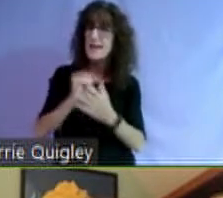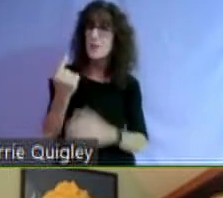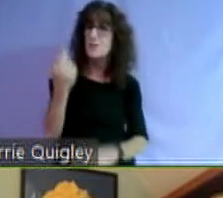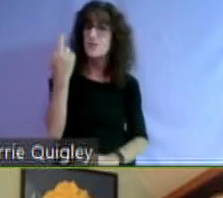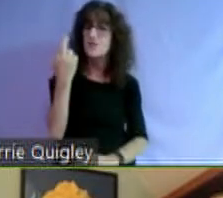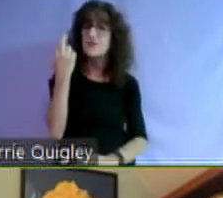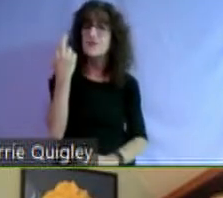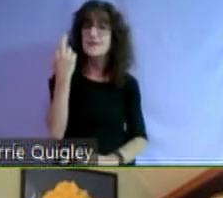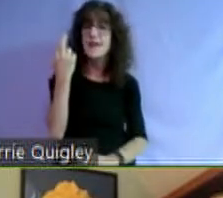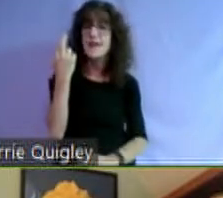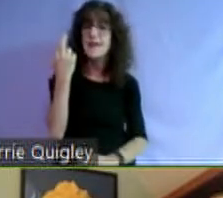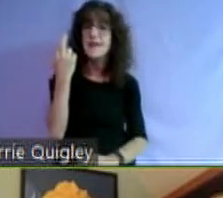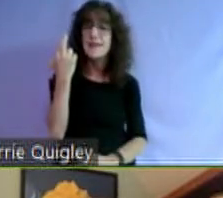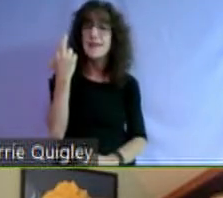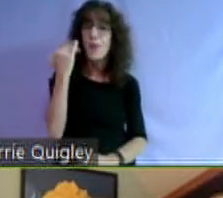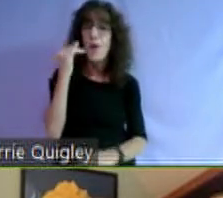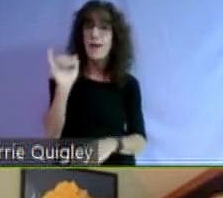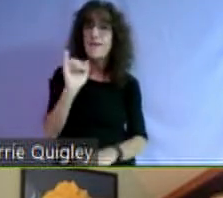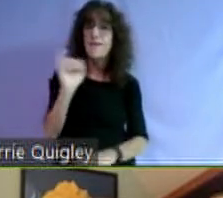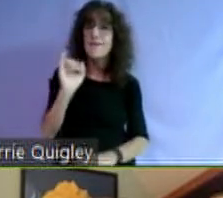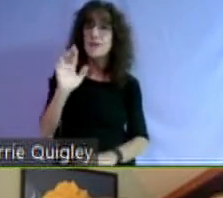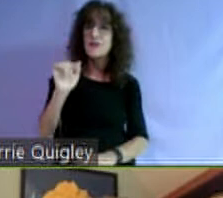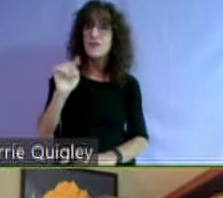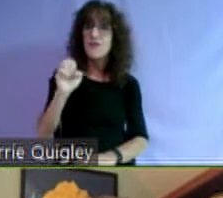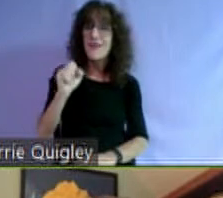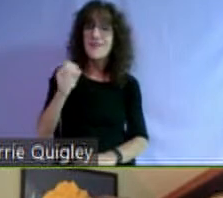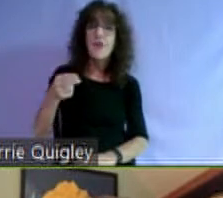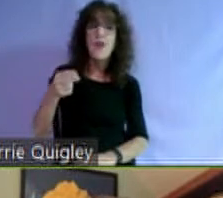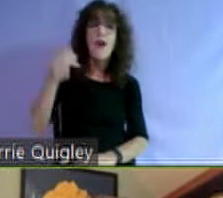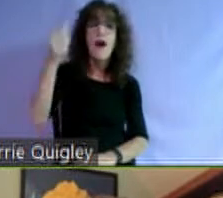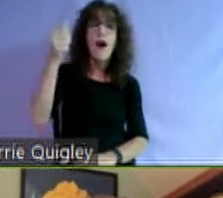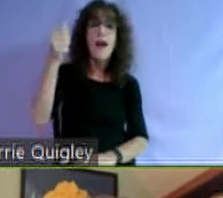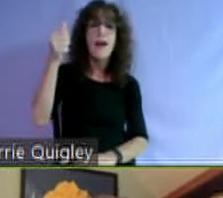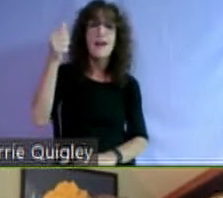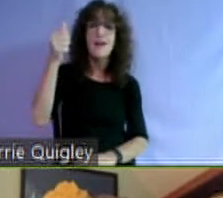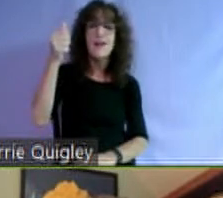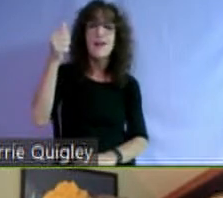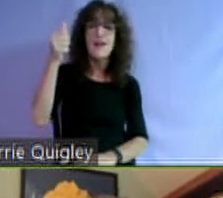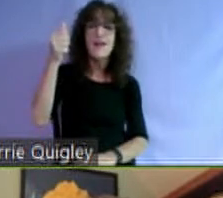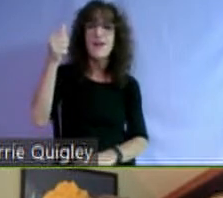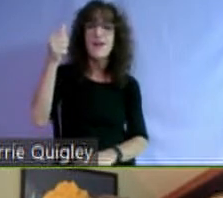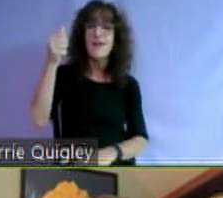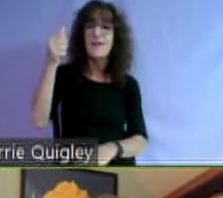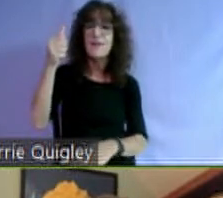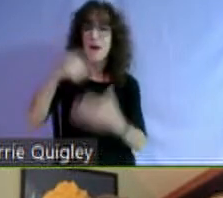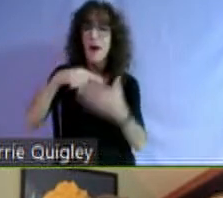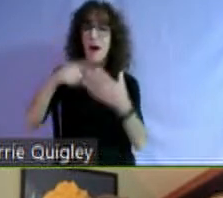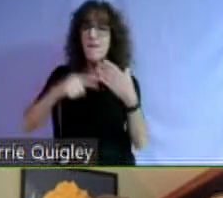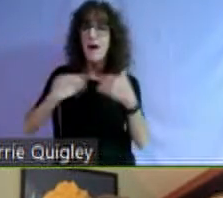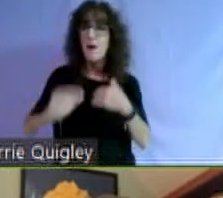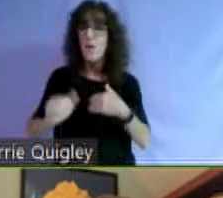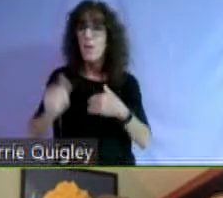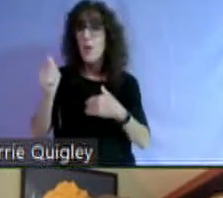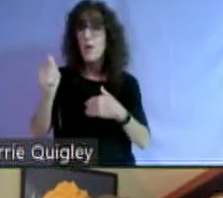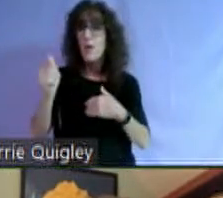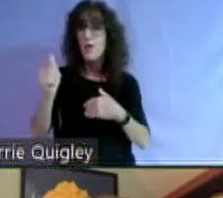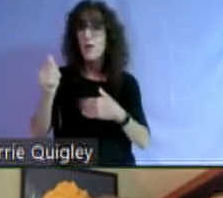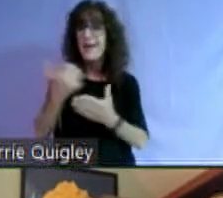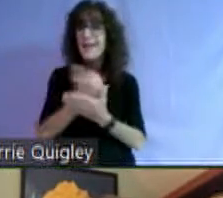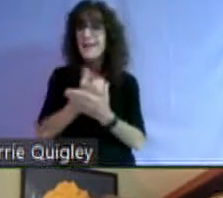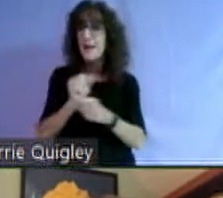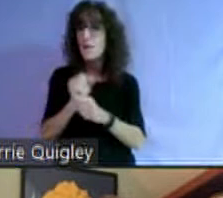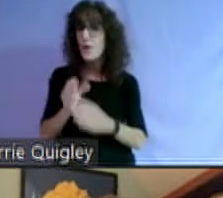why infection rates are higher among lower income workers and minorities. That